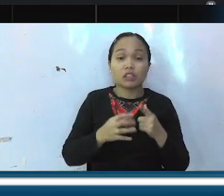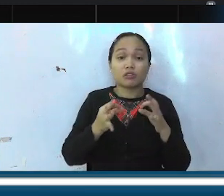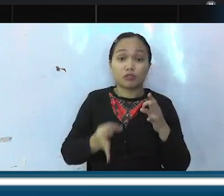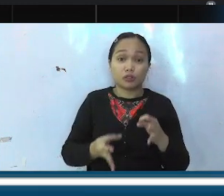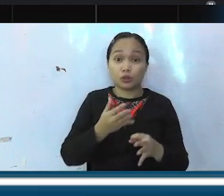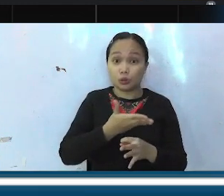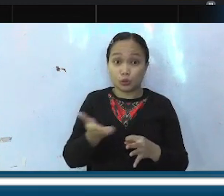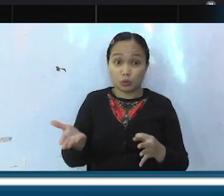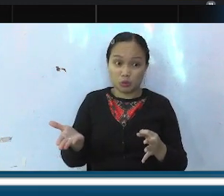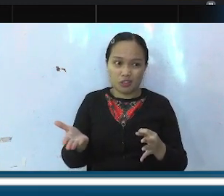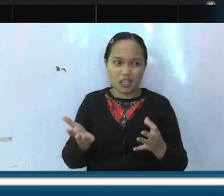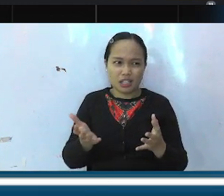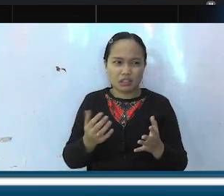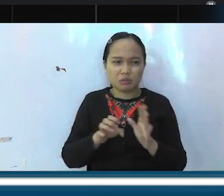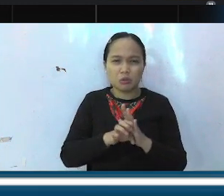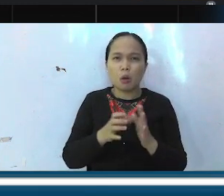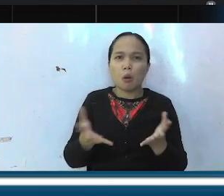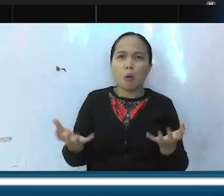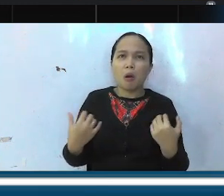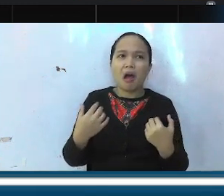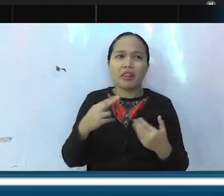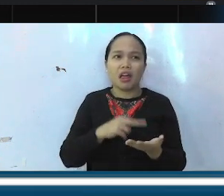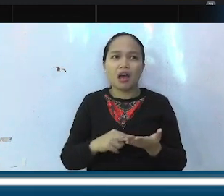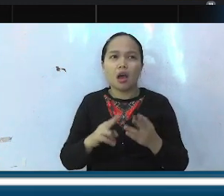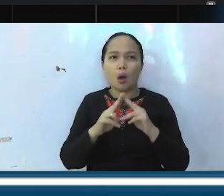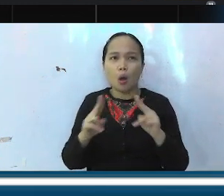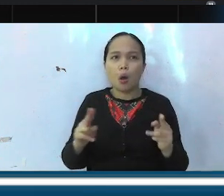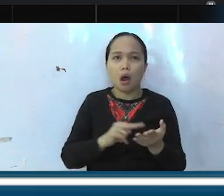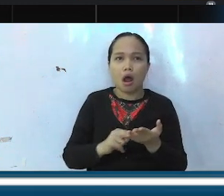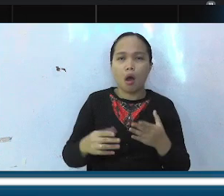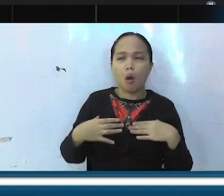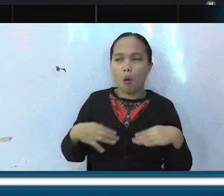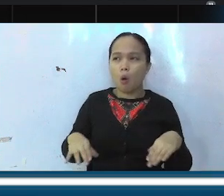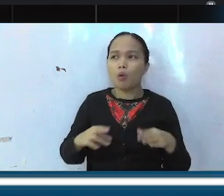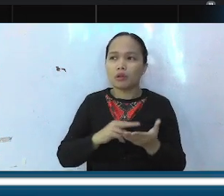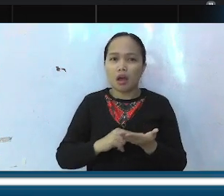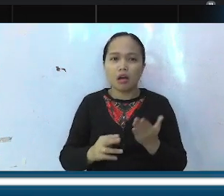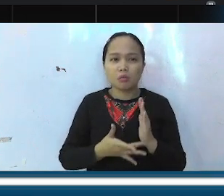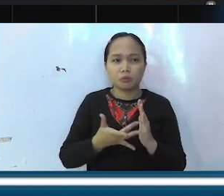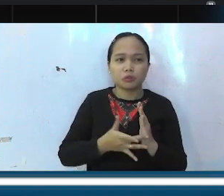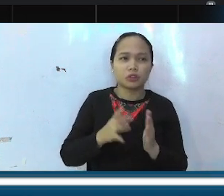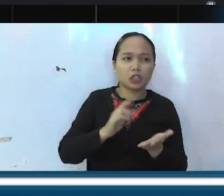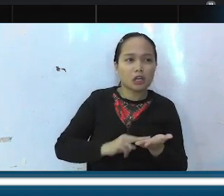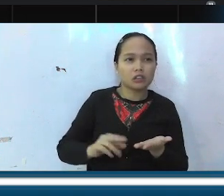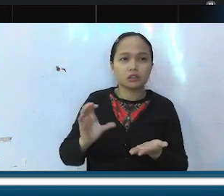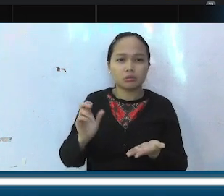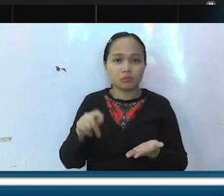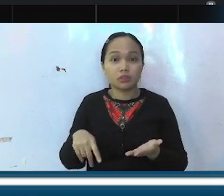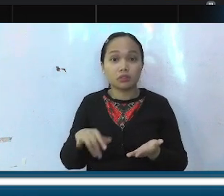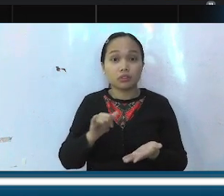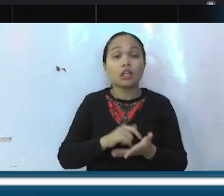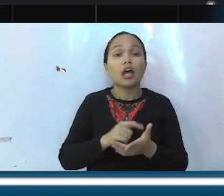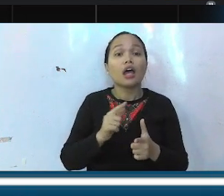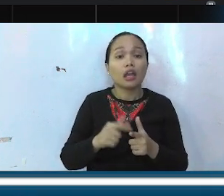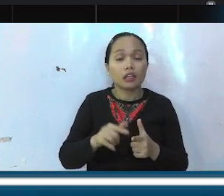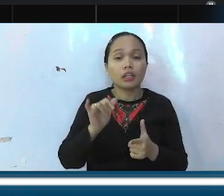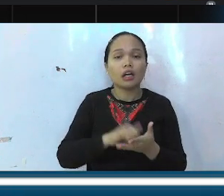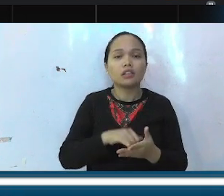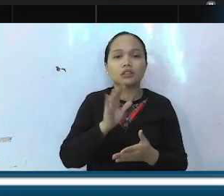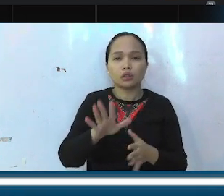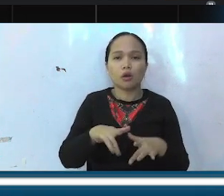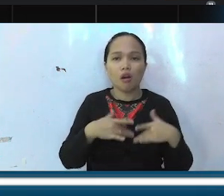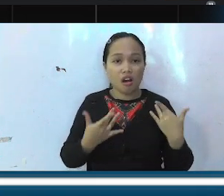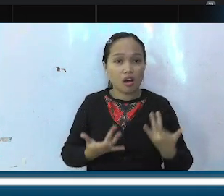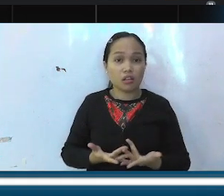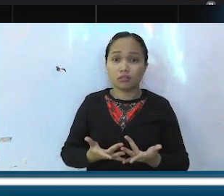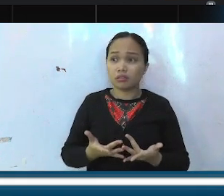the nice houses and the nice clothes and the nice phones and the gadgets and the cars, and that's where your heart is. Jesus doesn't have